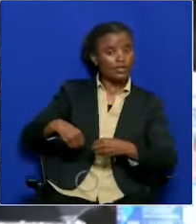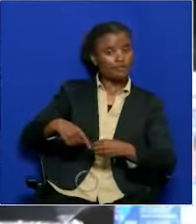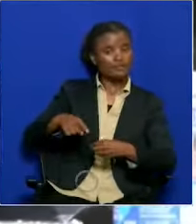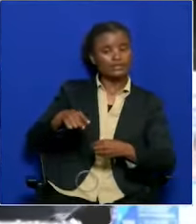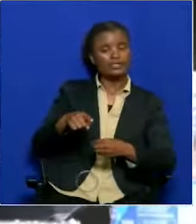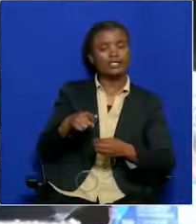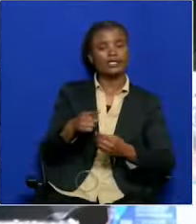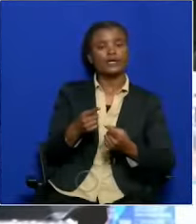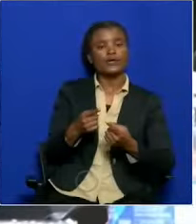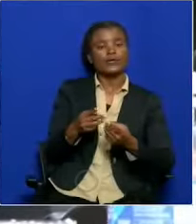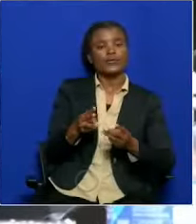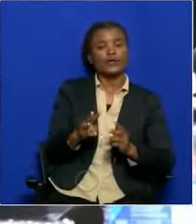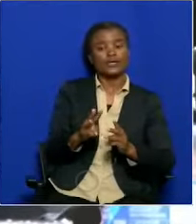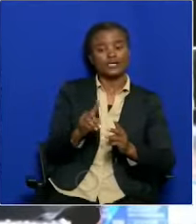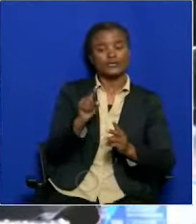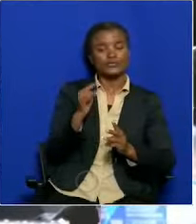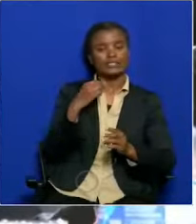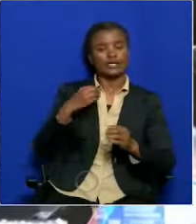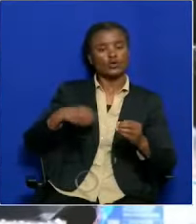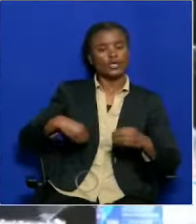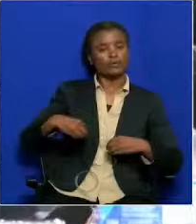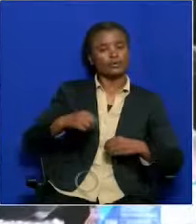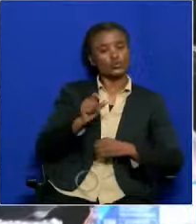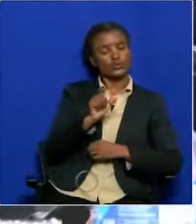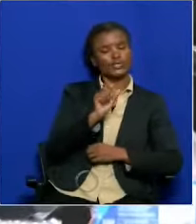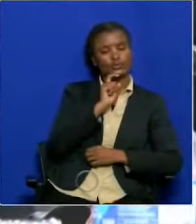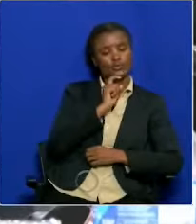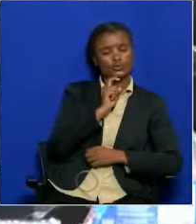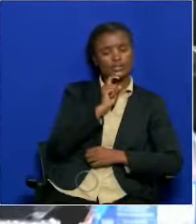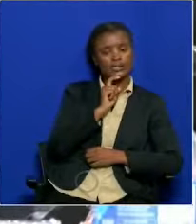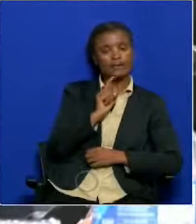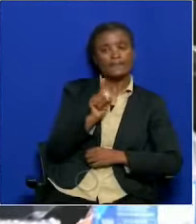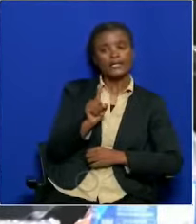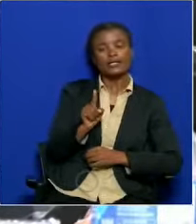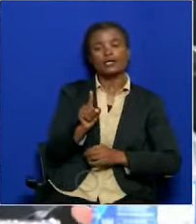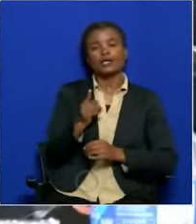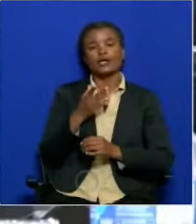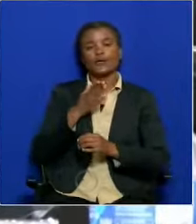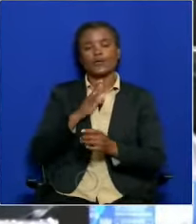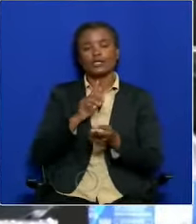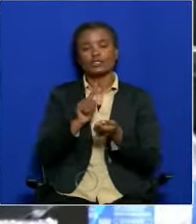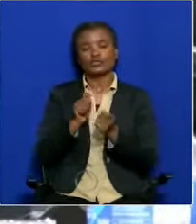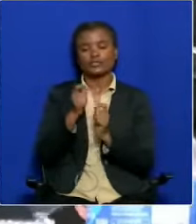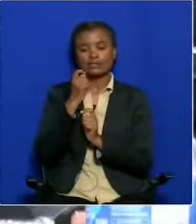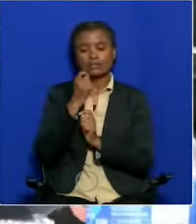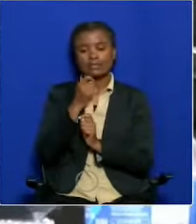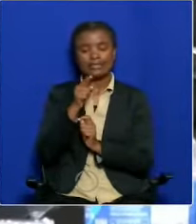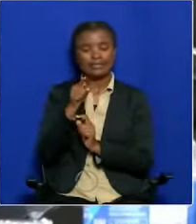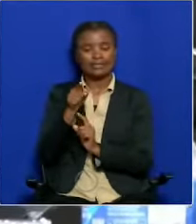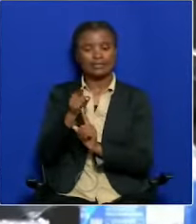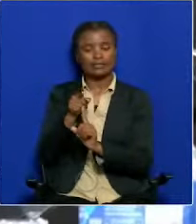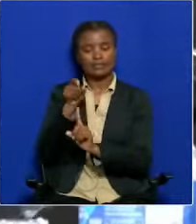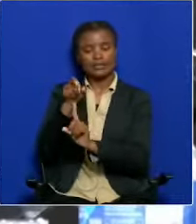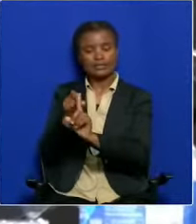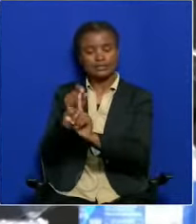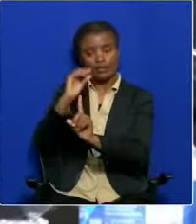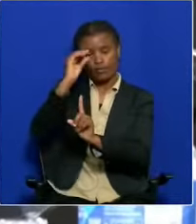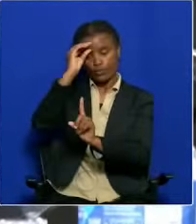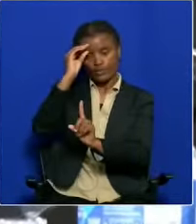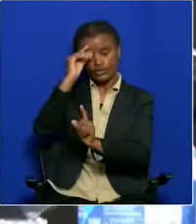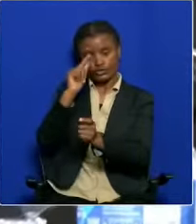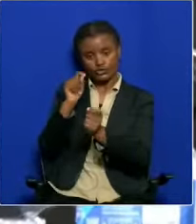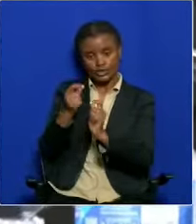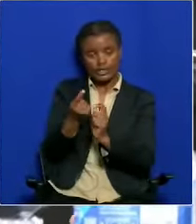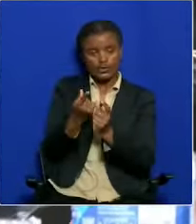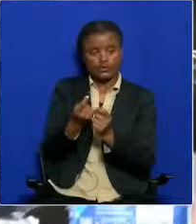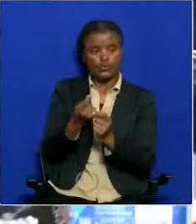was corruption, but I want to say to do what they want them to do for them. And you seem to have, my view is you seem to have done that